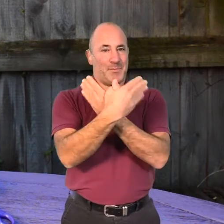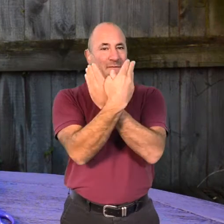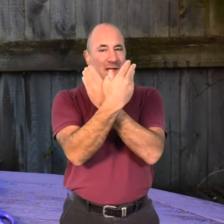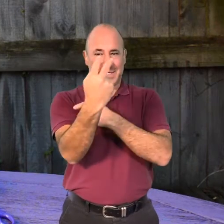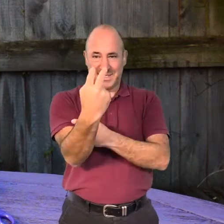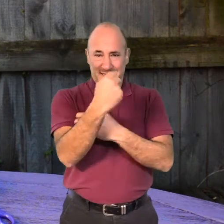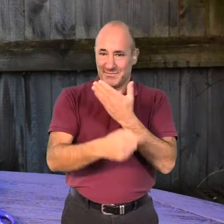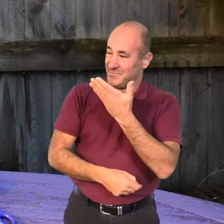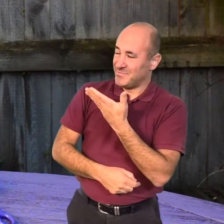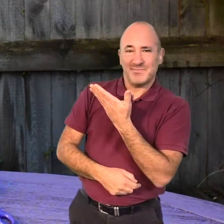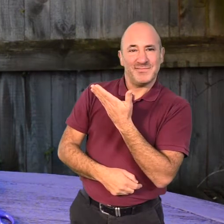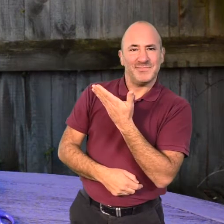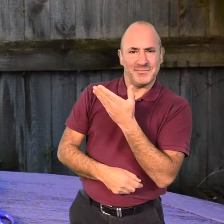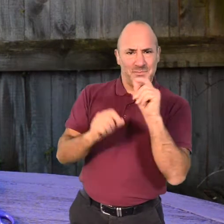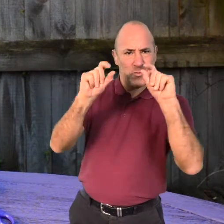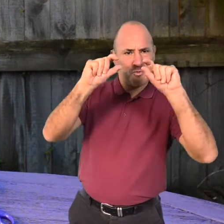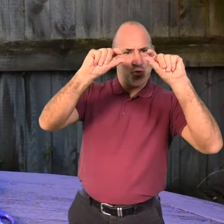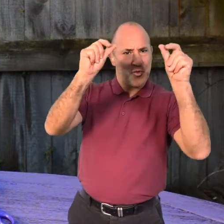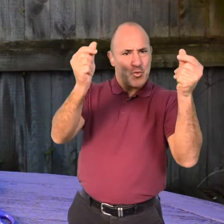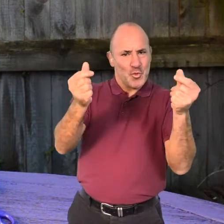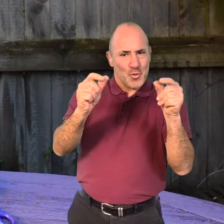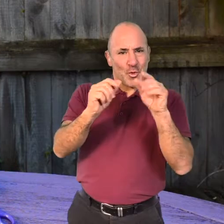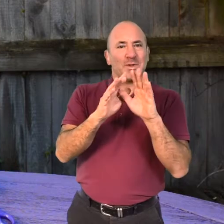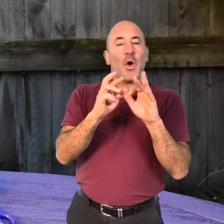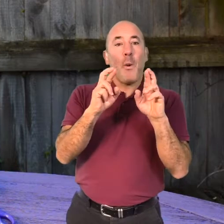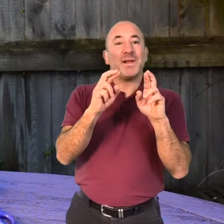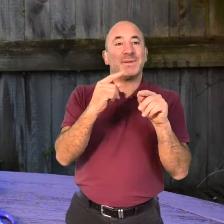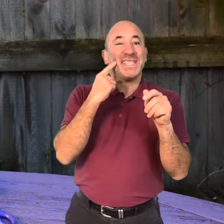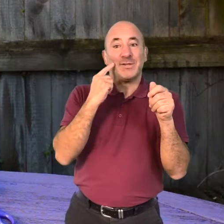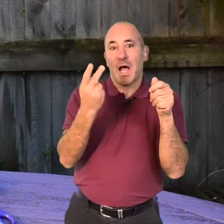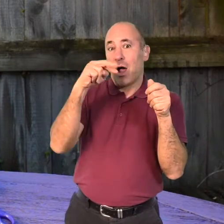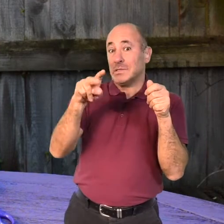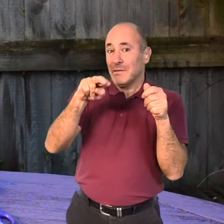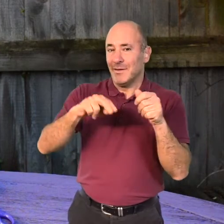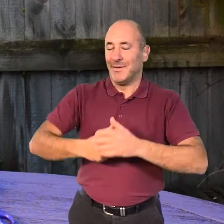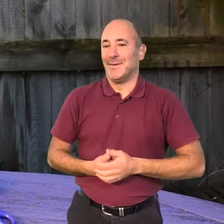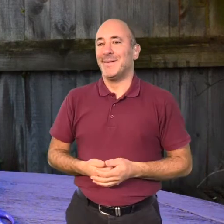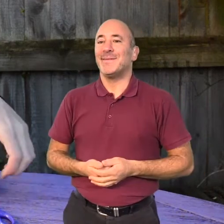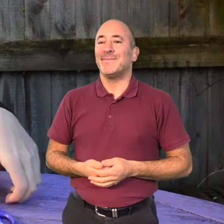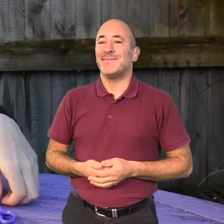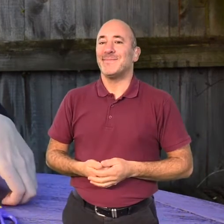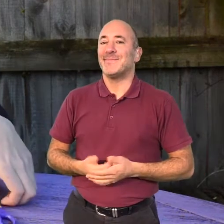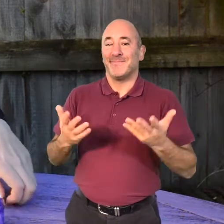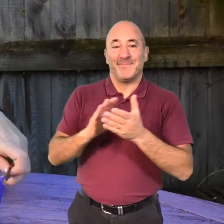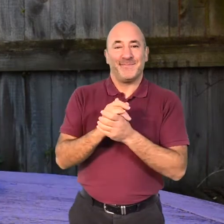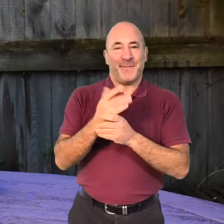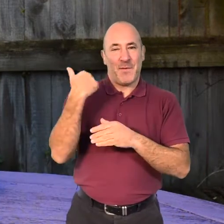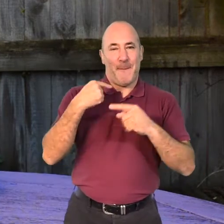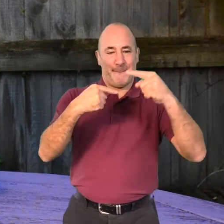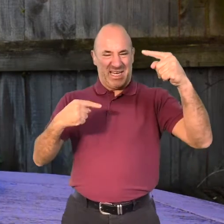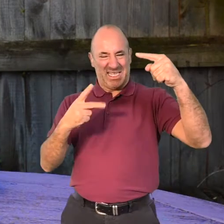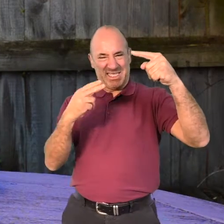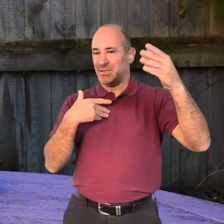see them. You can see they're nice and wide, so they won't be too tricky to cut out, hopefully. This time I'm going to pick up